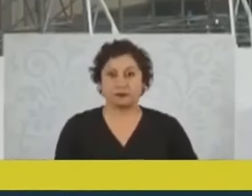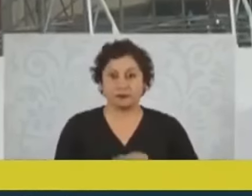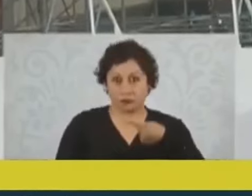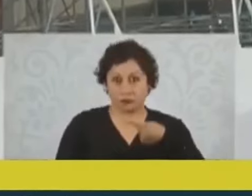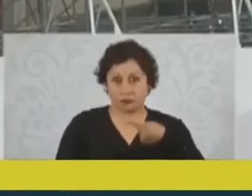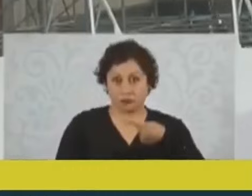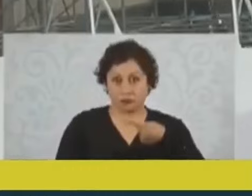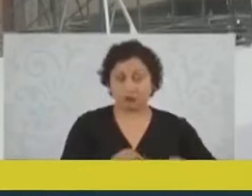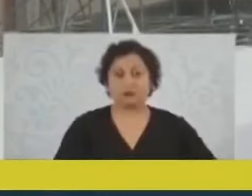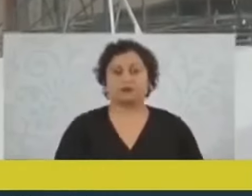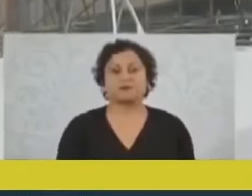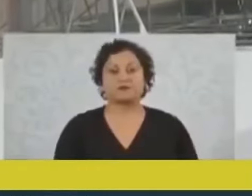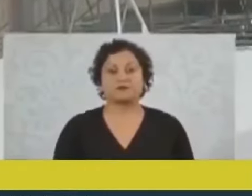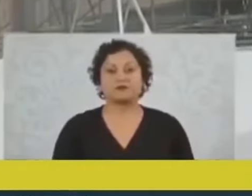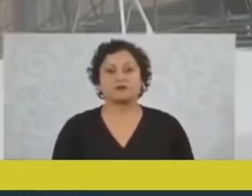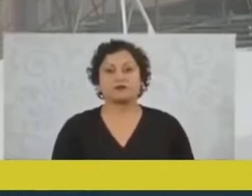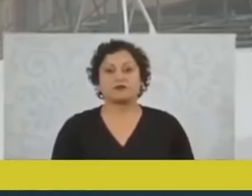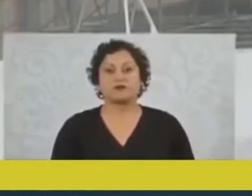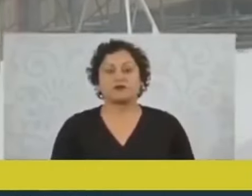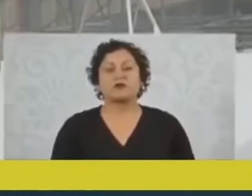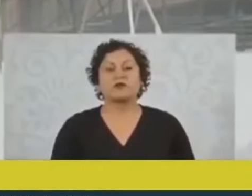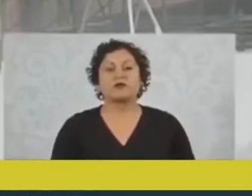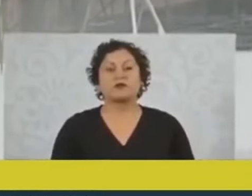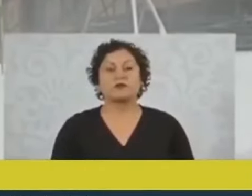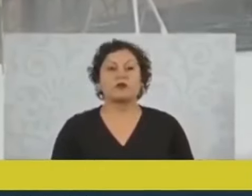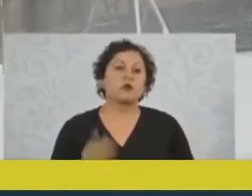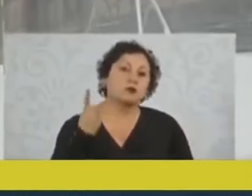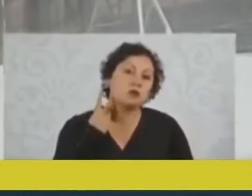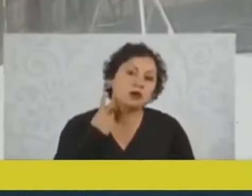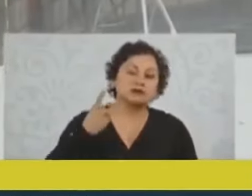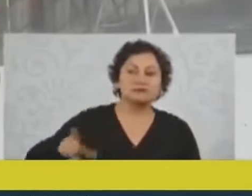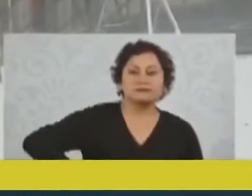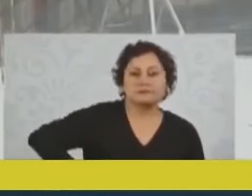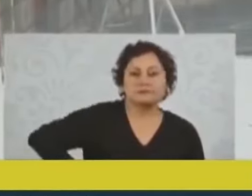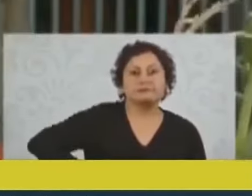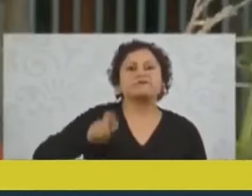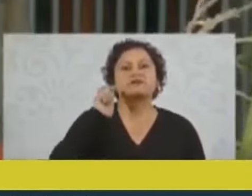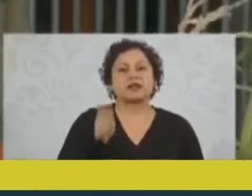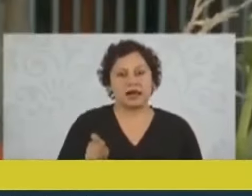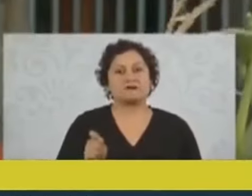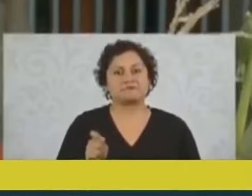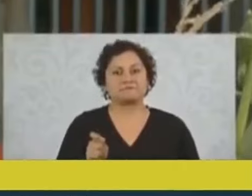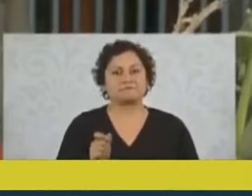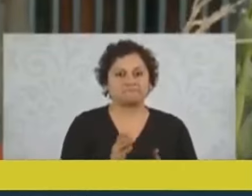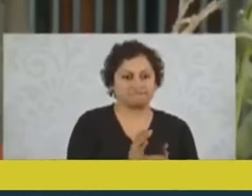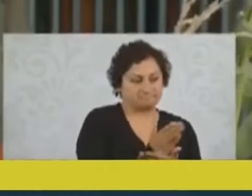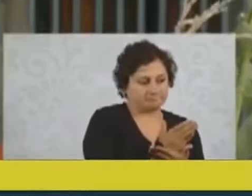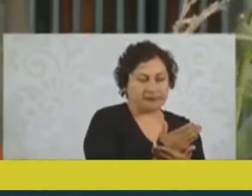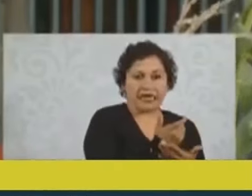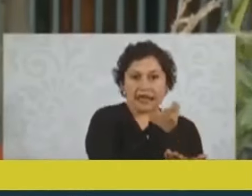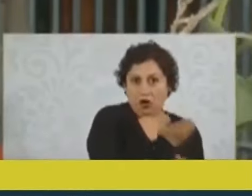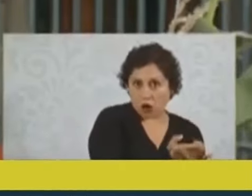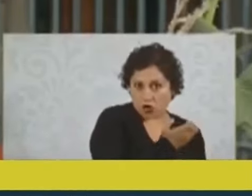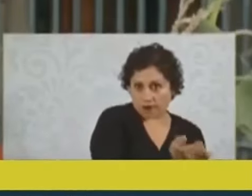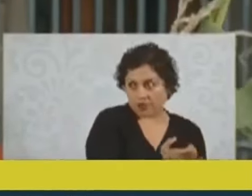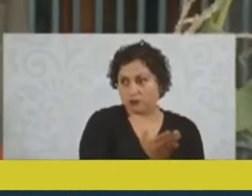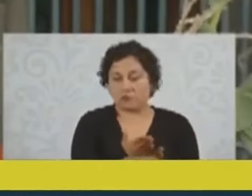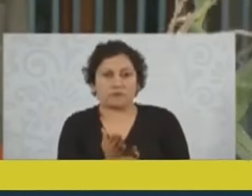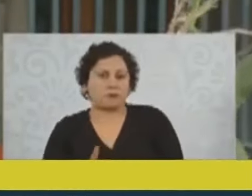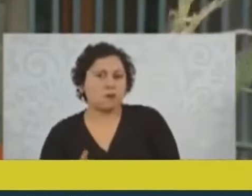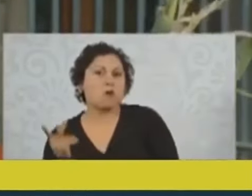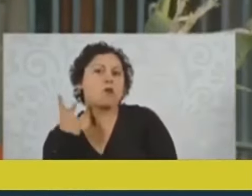transformation. One, we will root with the division between economic power